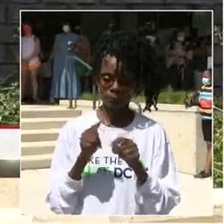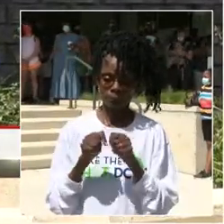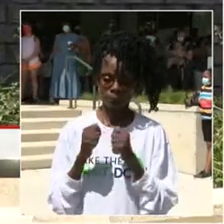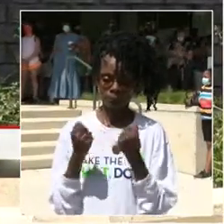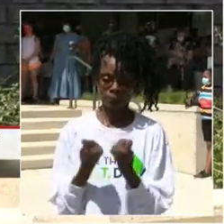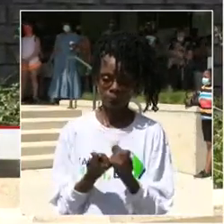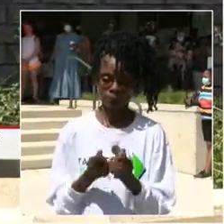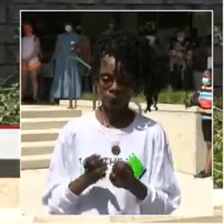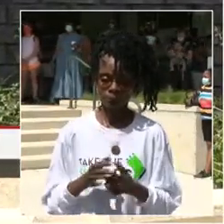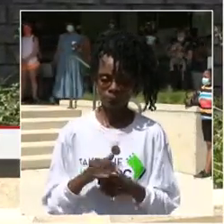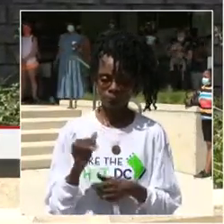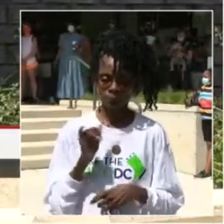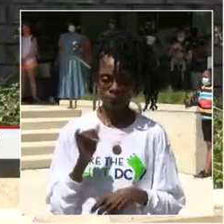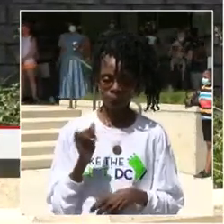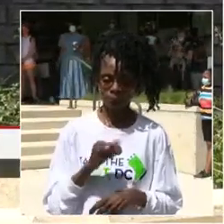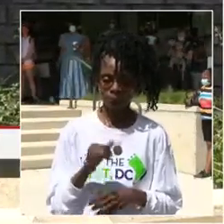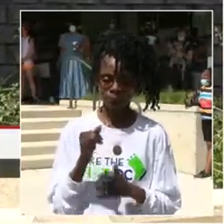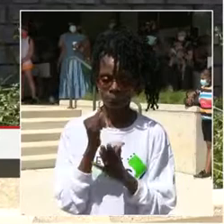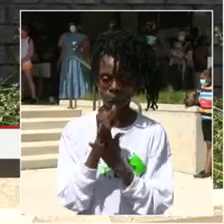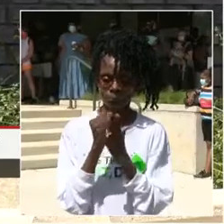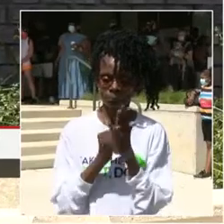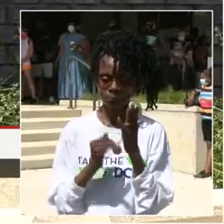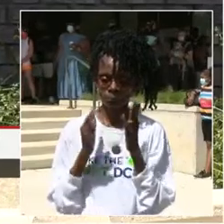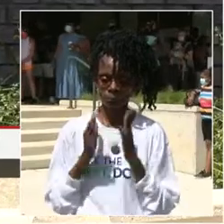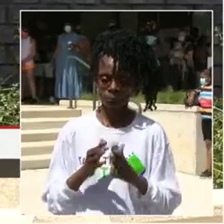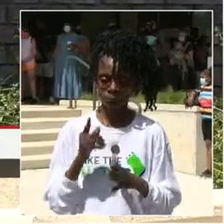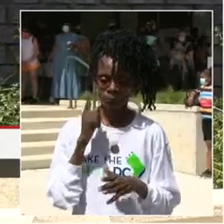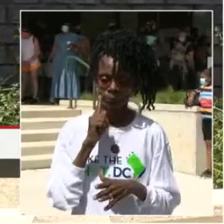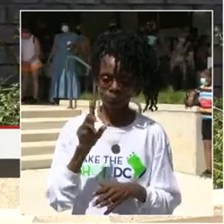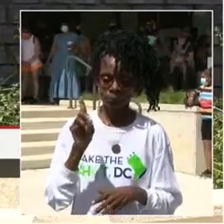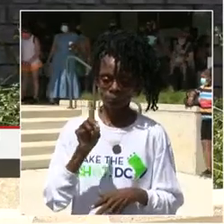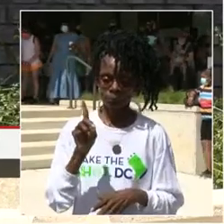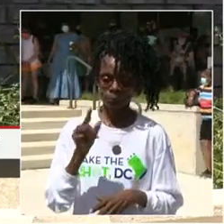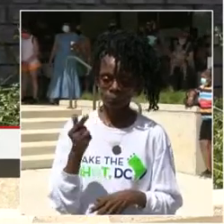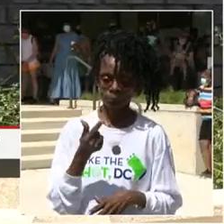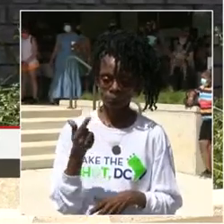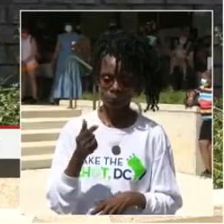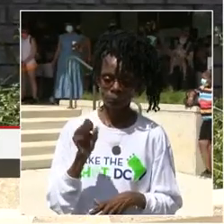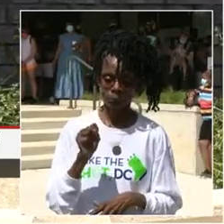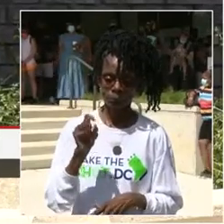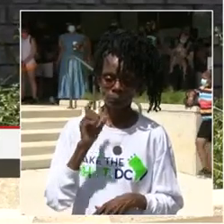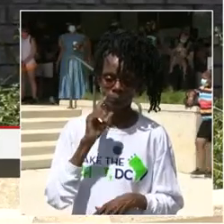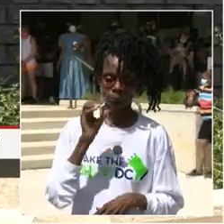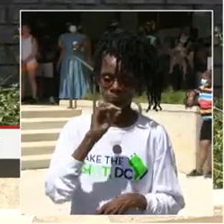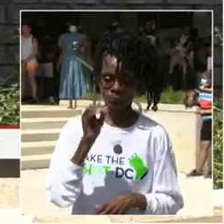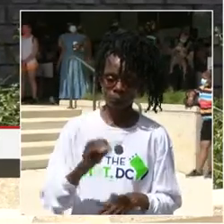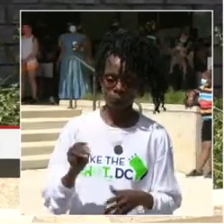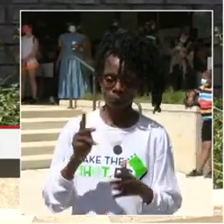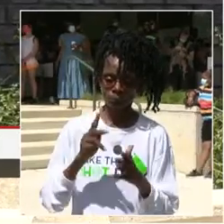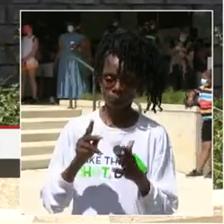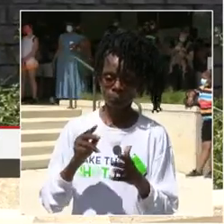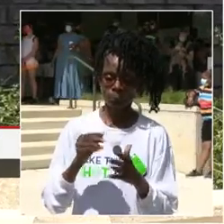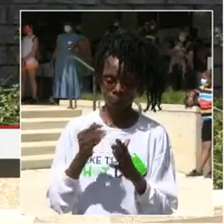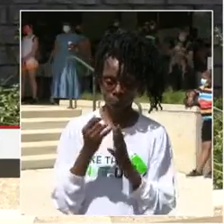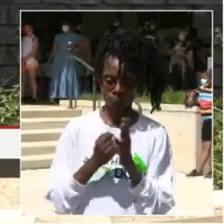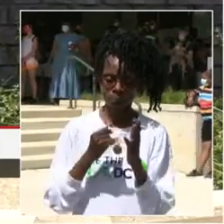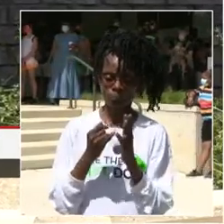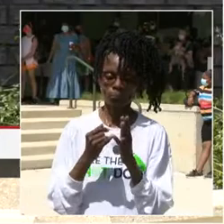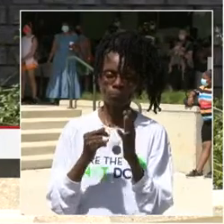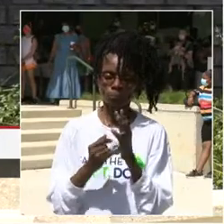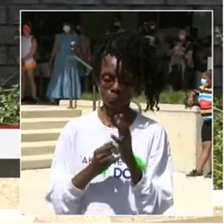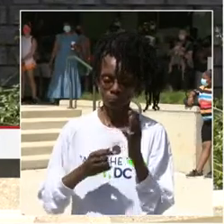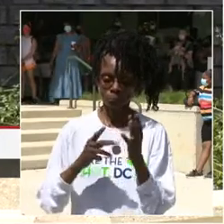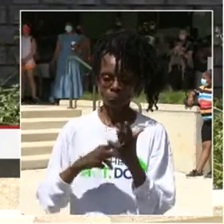the artists for the DGS Percent for Art program, for whose original work you will see inside and